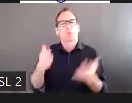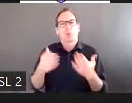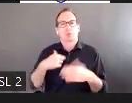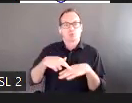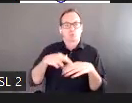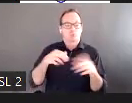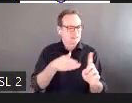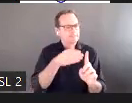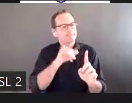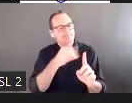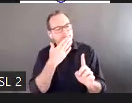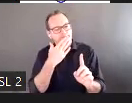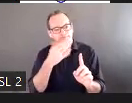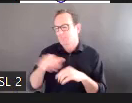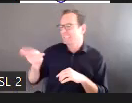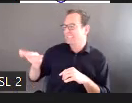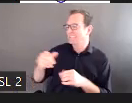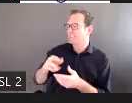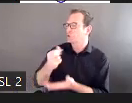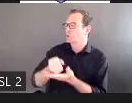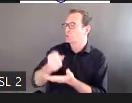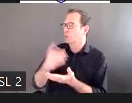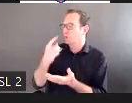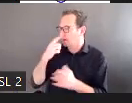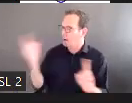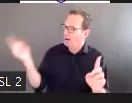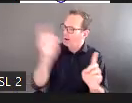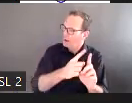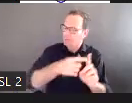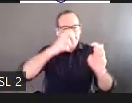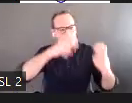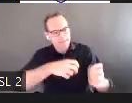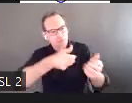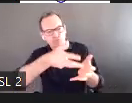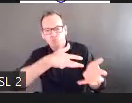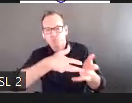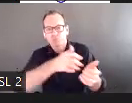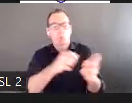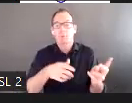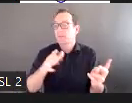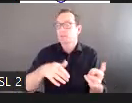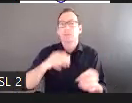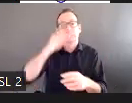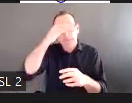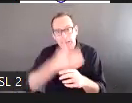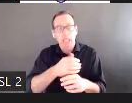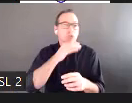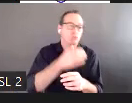more extensive safety planning, boundary setting with that son, daughter, grandchild who's taking advantage of